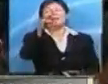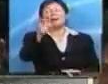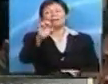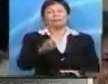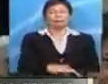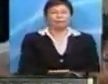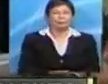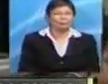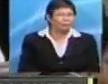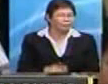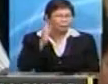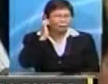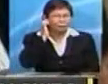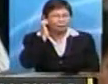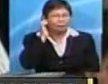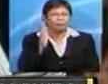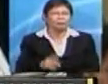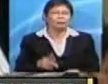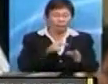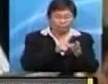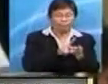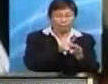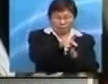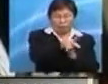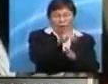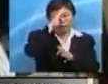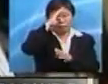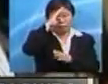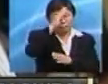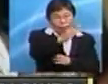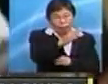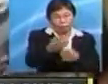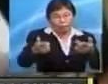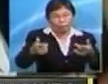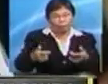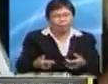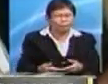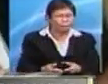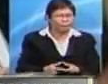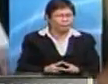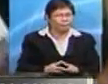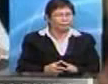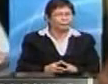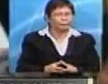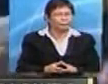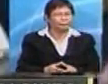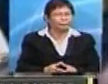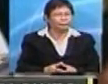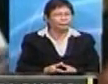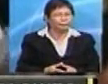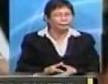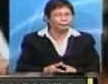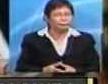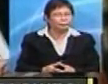mengenai aircraft. Apakah anda mendakwa ketika pesawat itu melakukan aircraft, ia dilakukan dengan